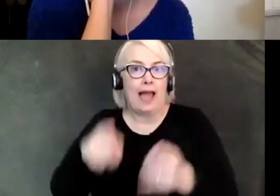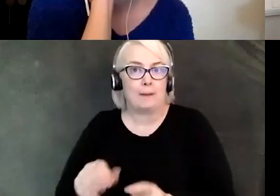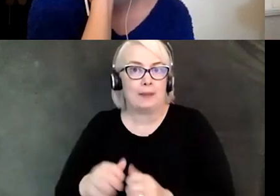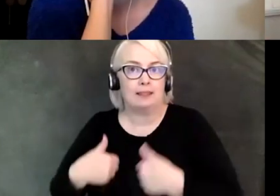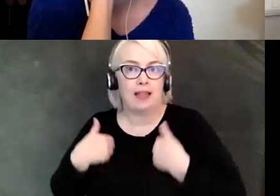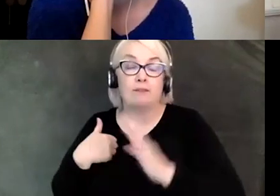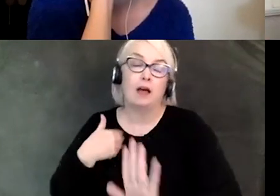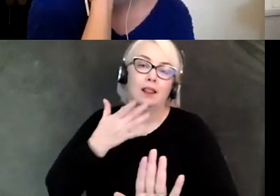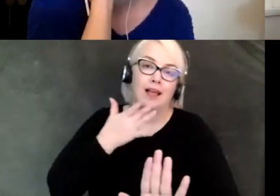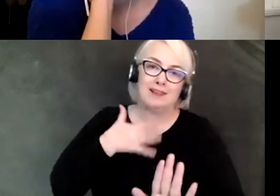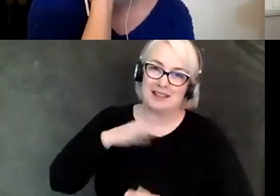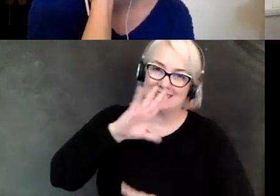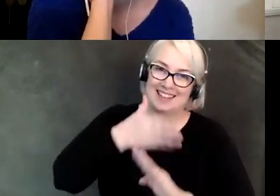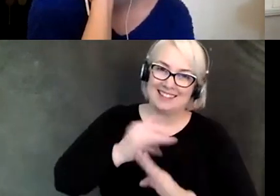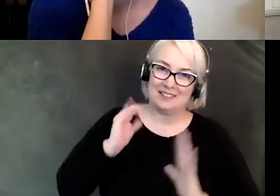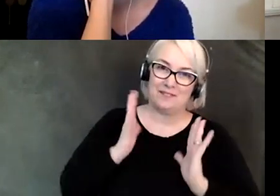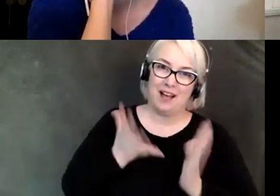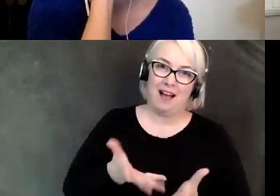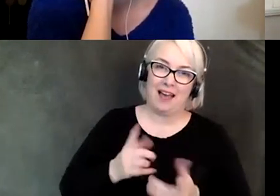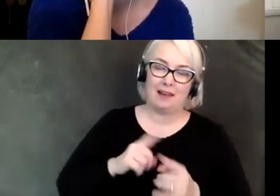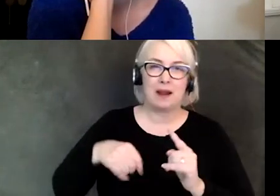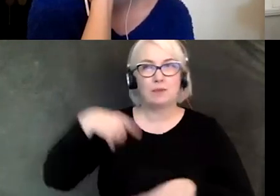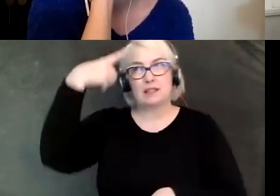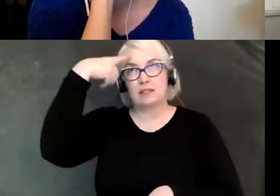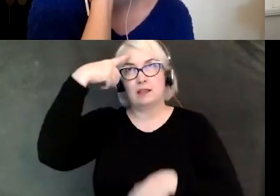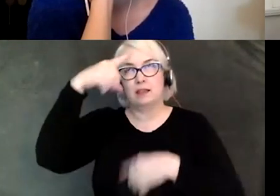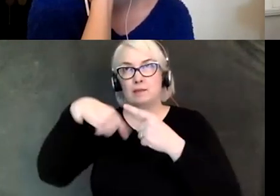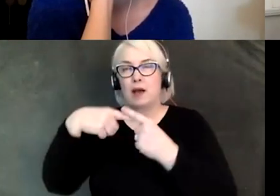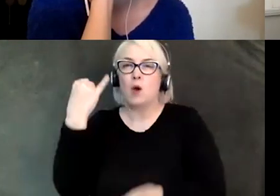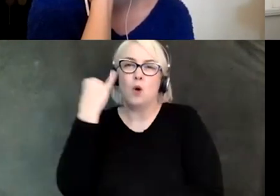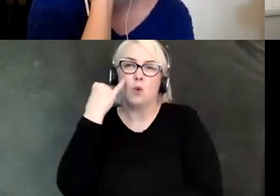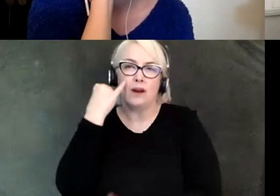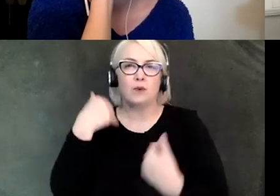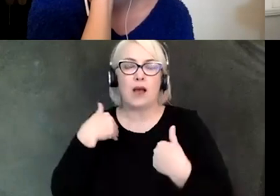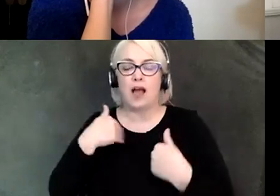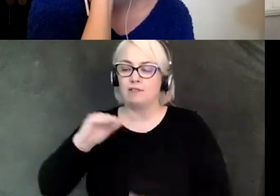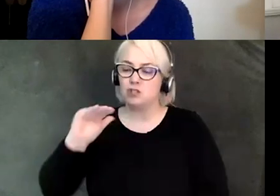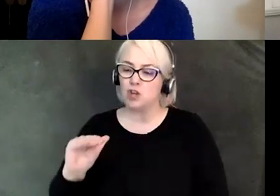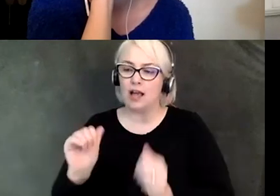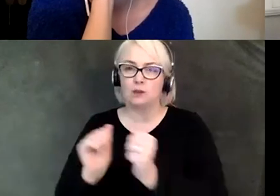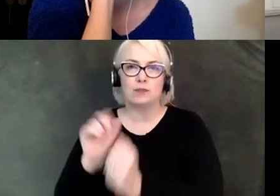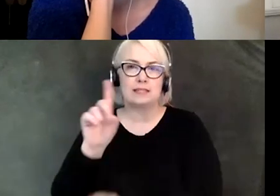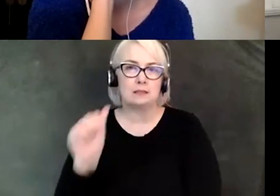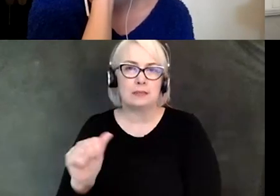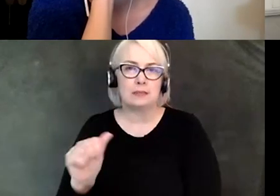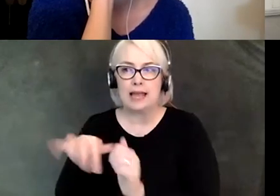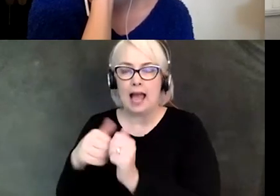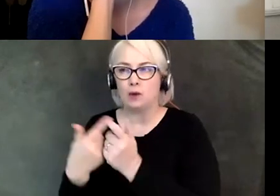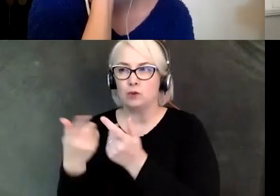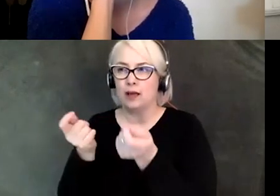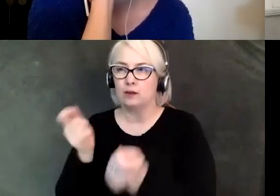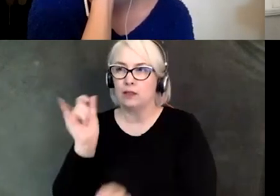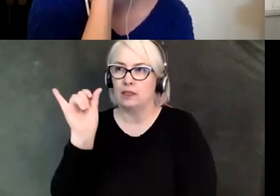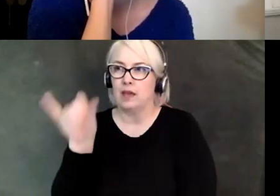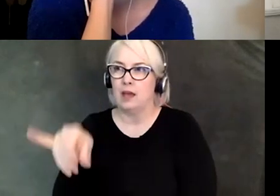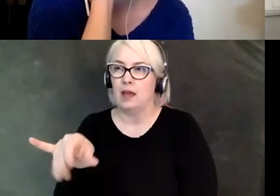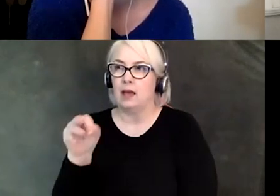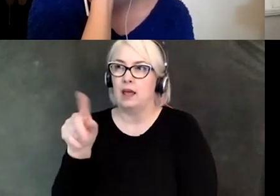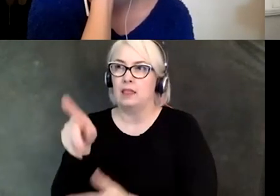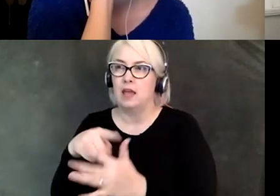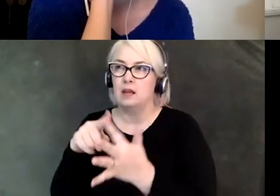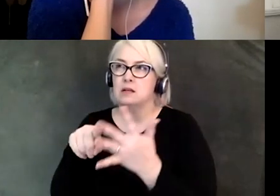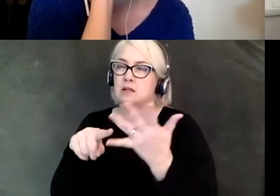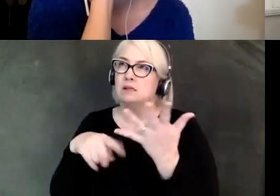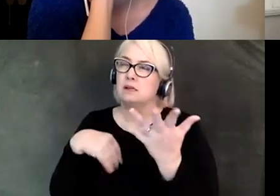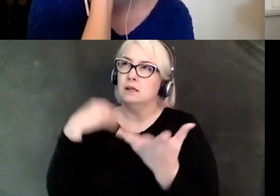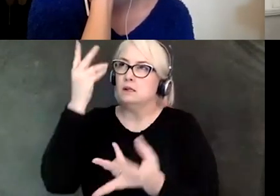fine, but it got me thinking to have a child that had a disability, how would I handle it? And then it's just, again, that's